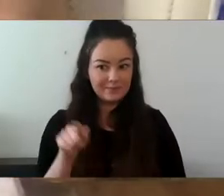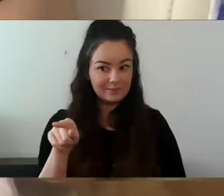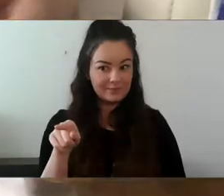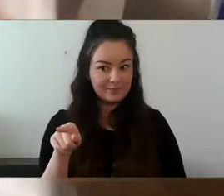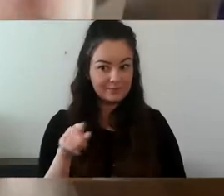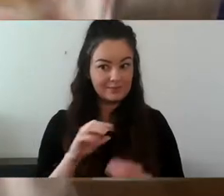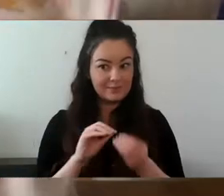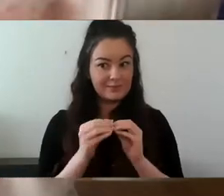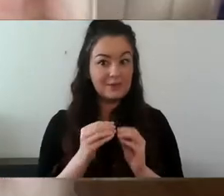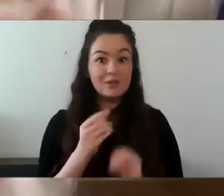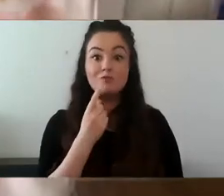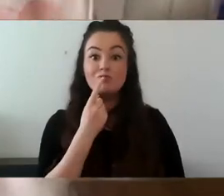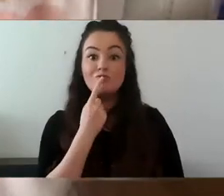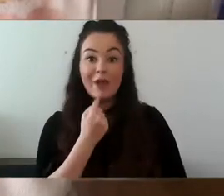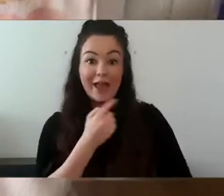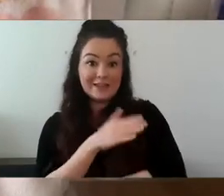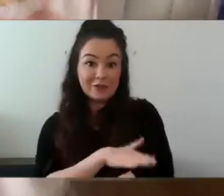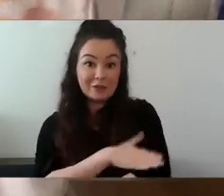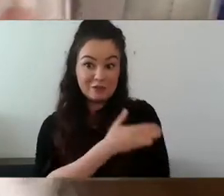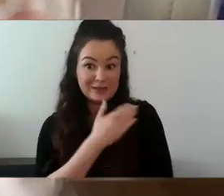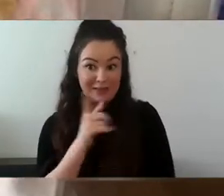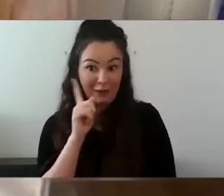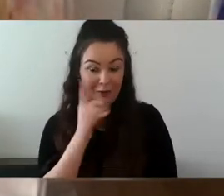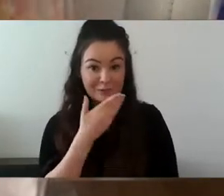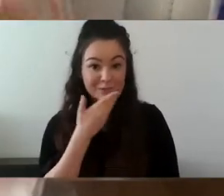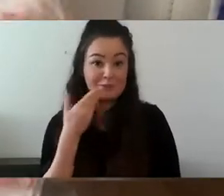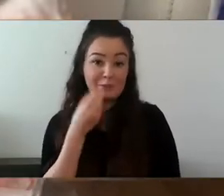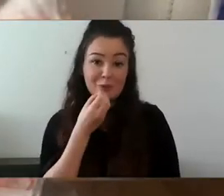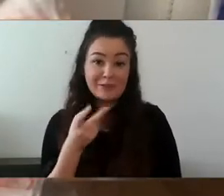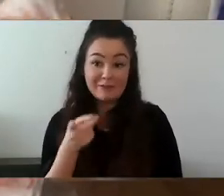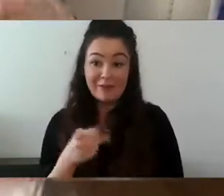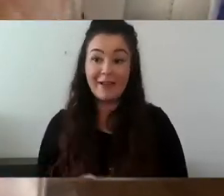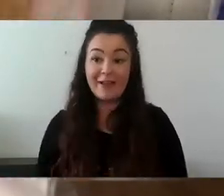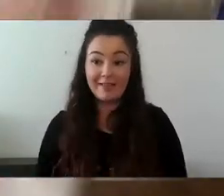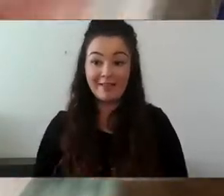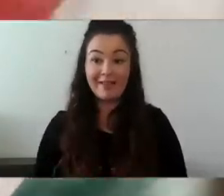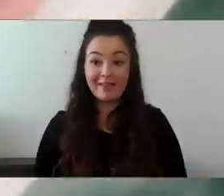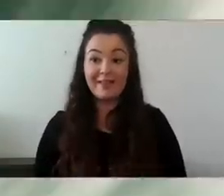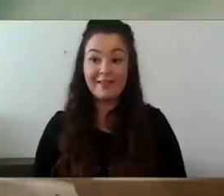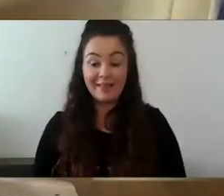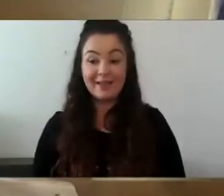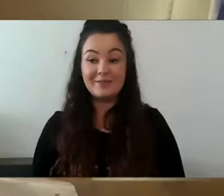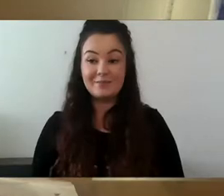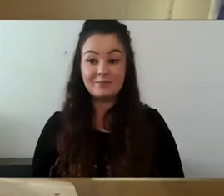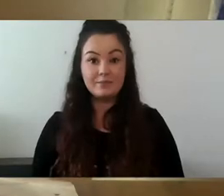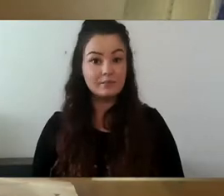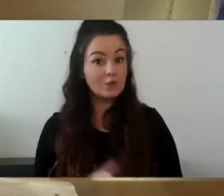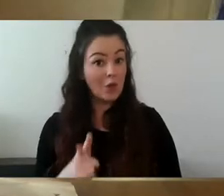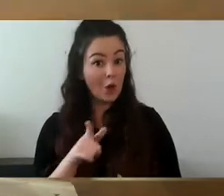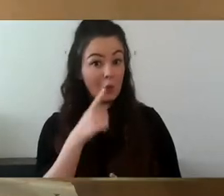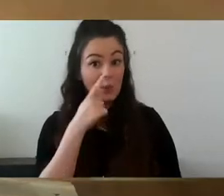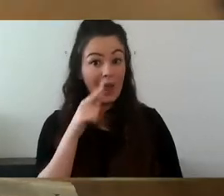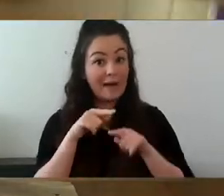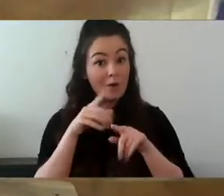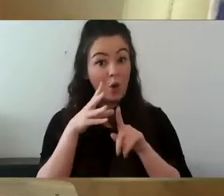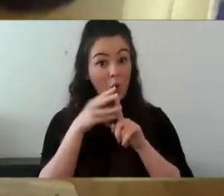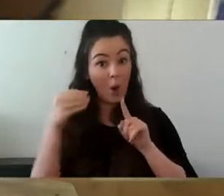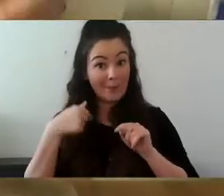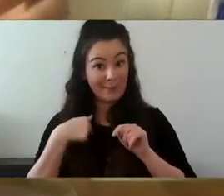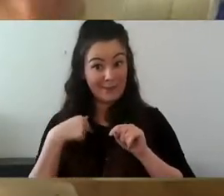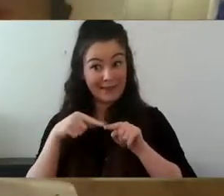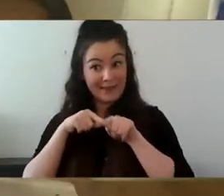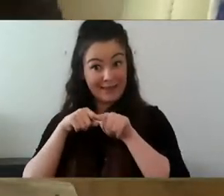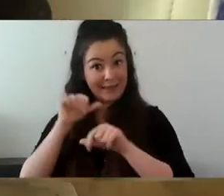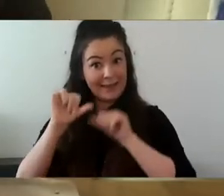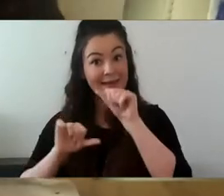here's one that I did in red and green, which has come out really beautifully as well. So feel free to either copy me